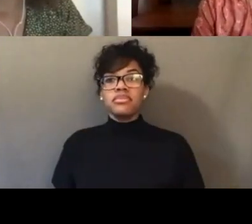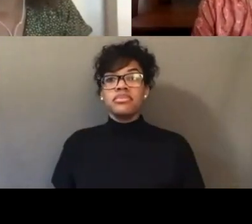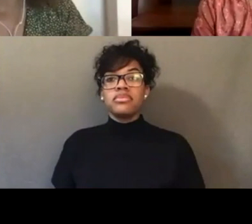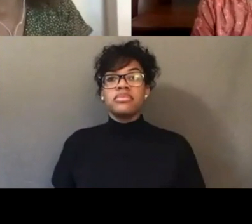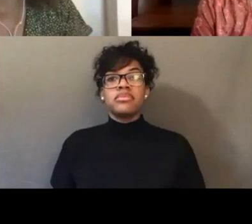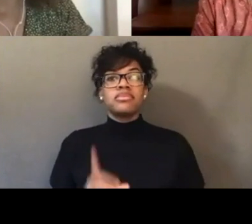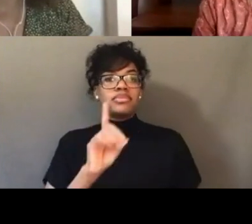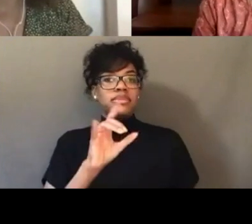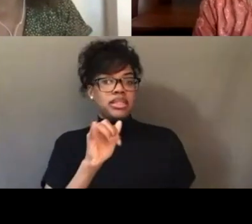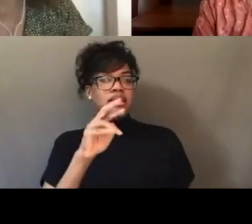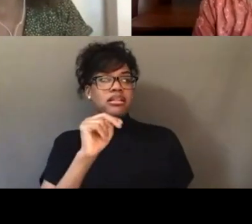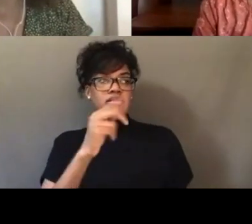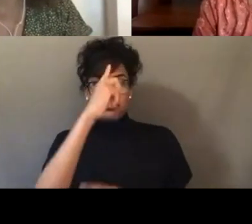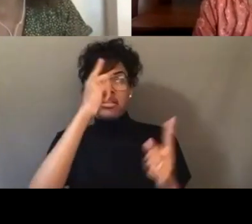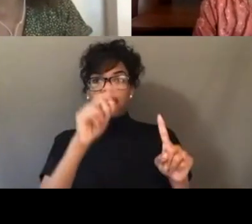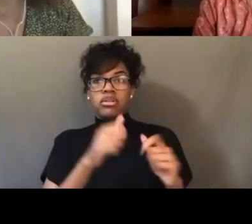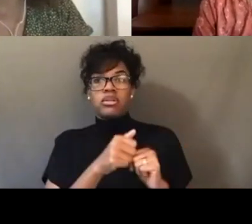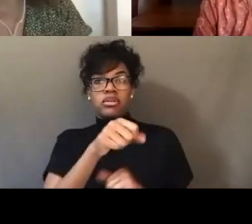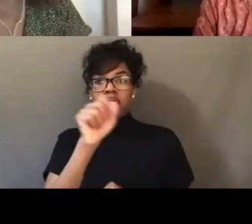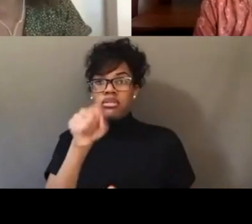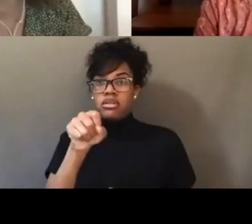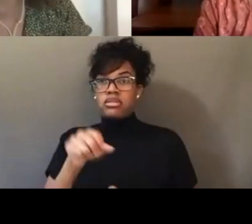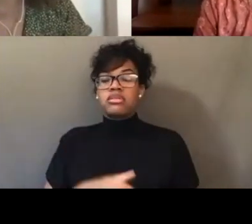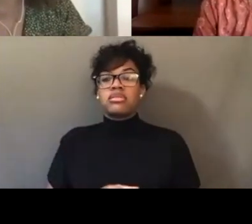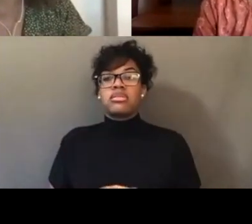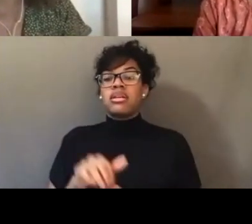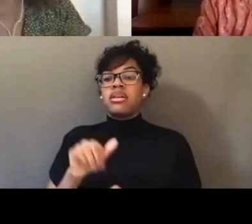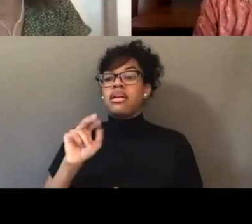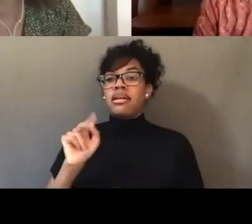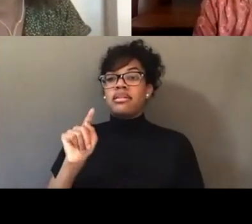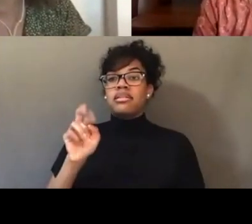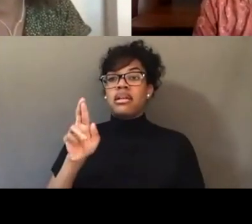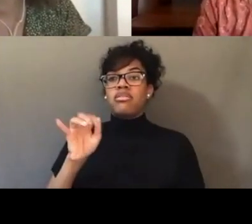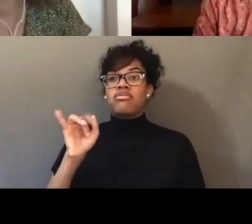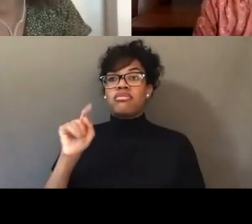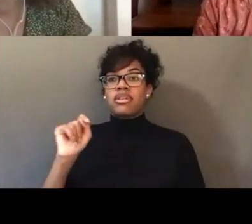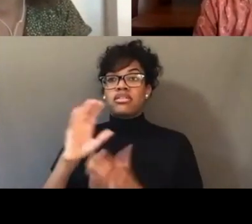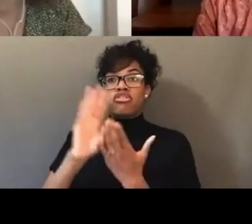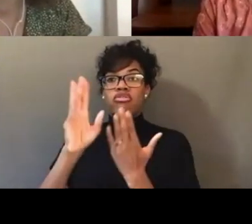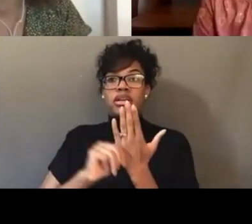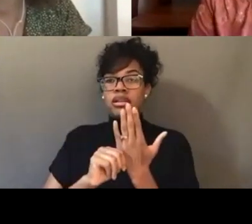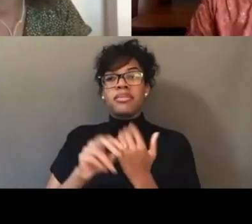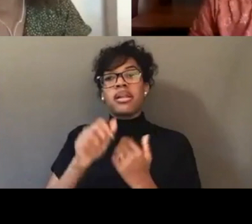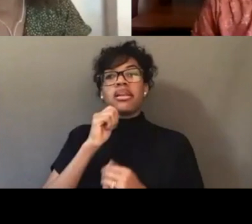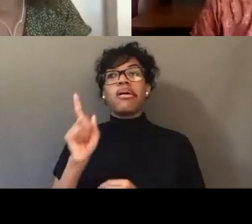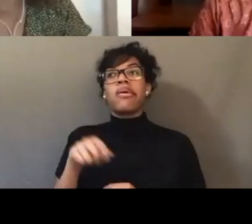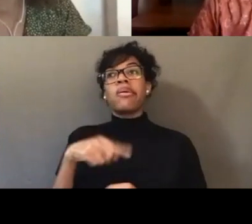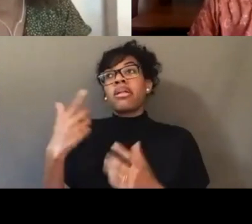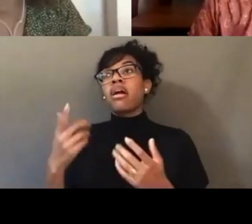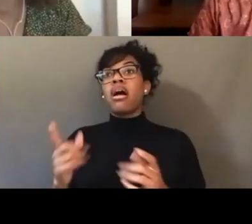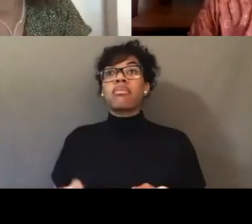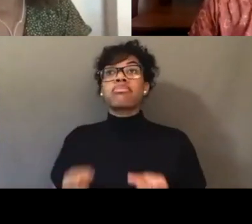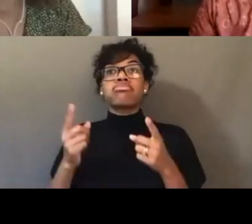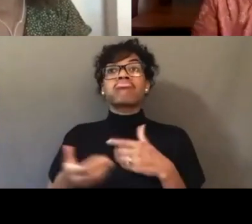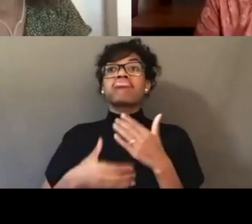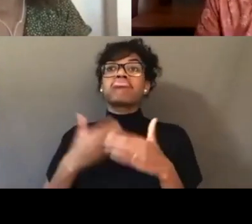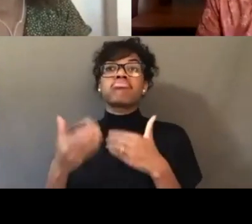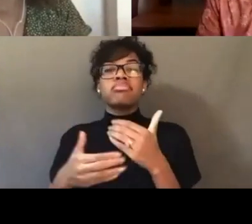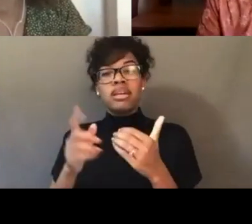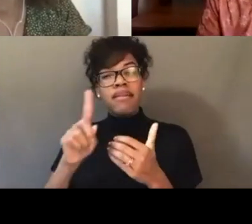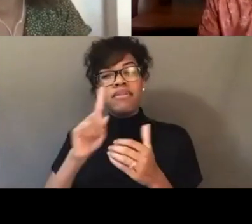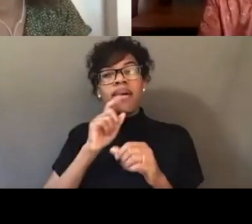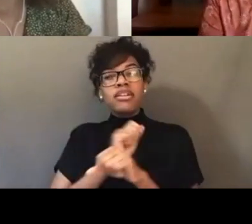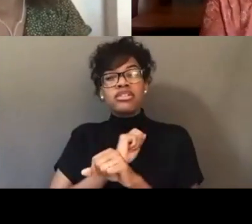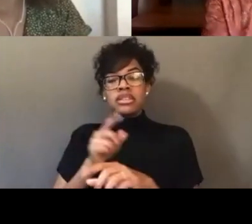that it doesn't happen by accident. It has to be purposeful and intentioned. And, you know, if you are against